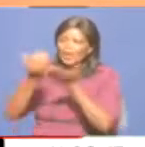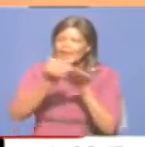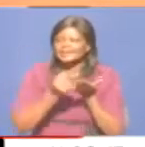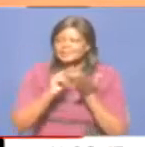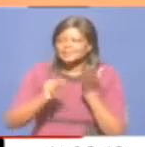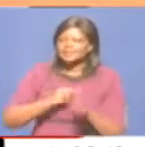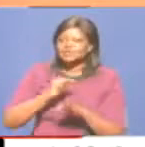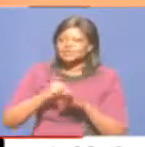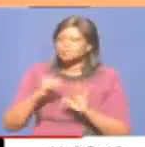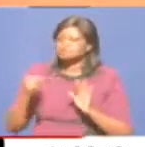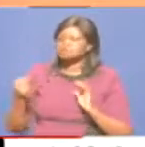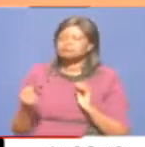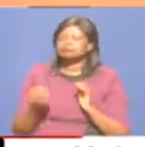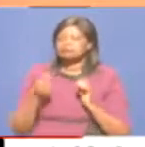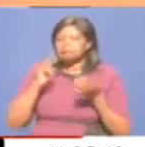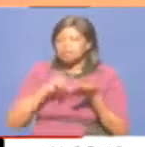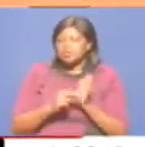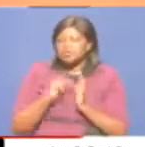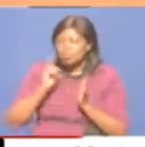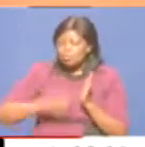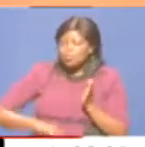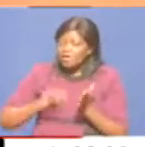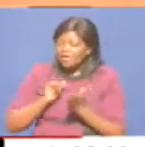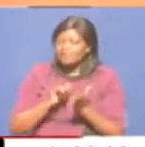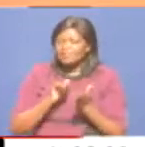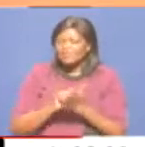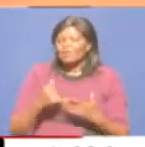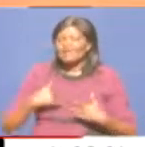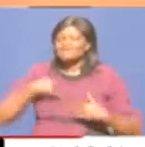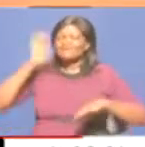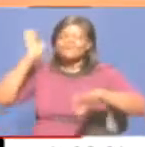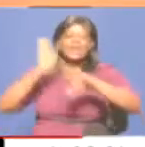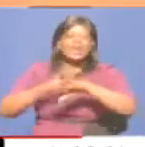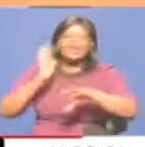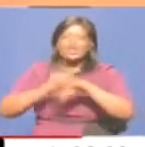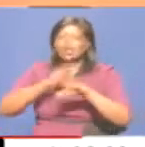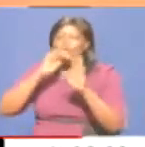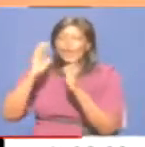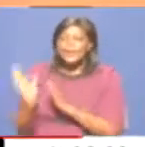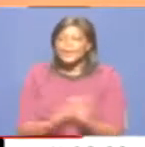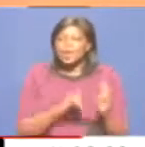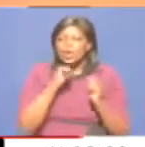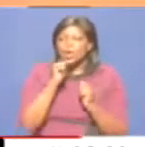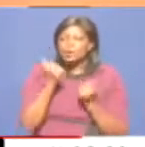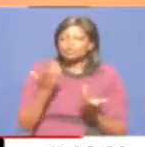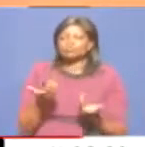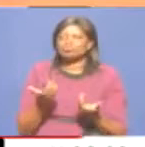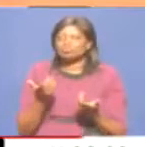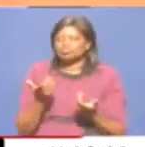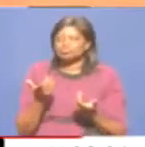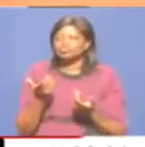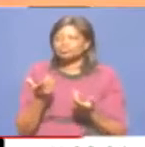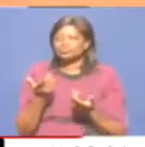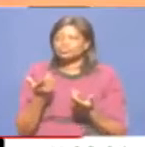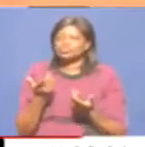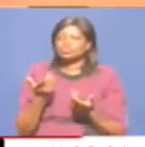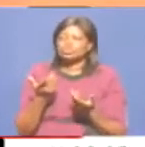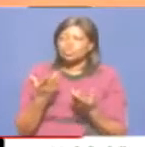my point? So that means there was a very good plan to not to starve county governments of revenue.